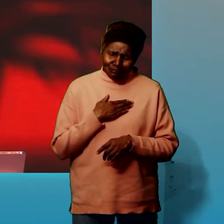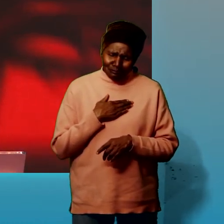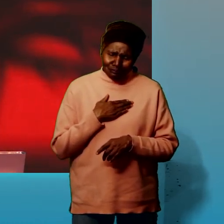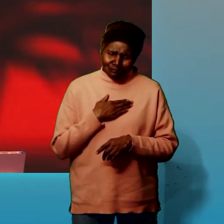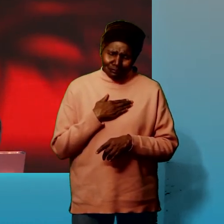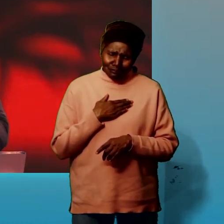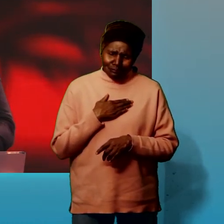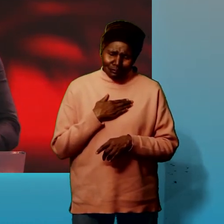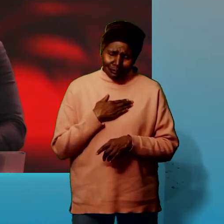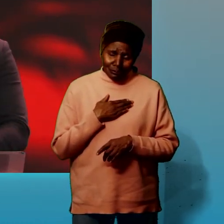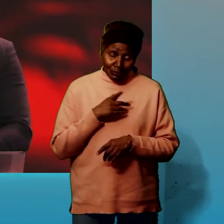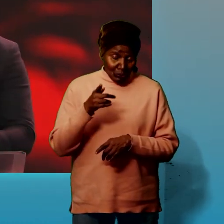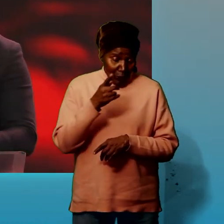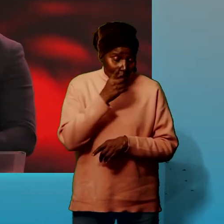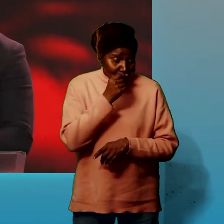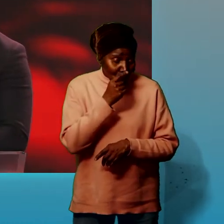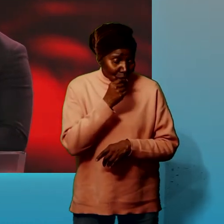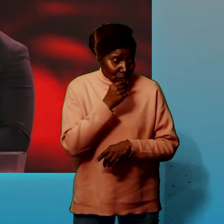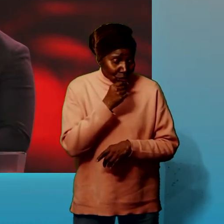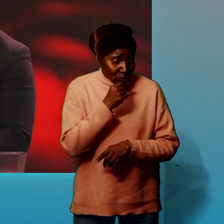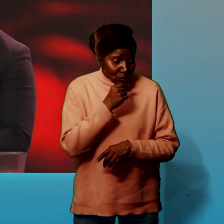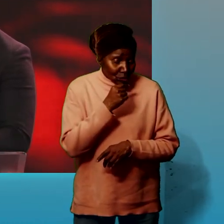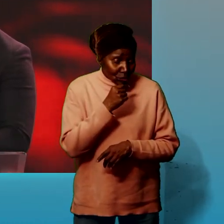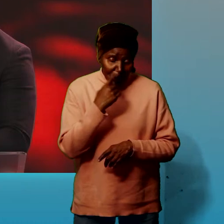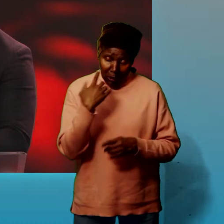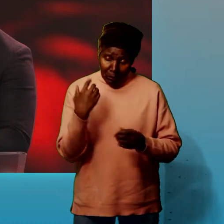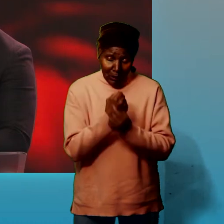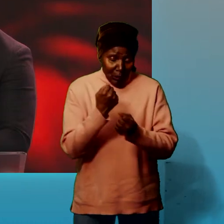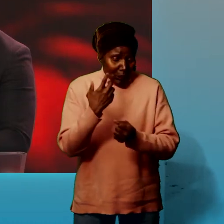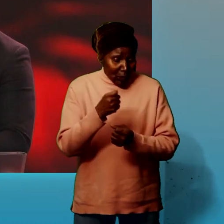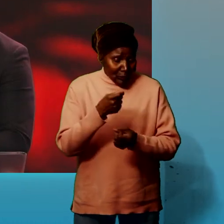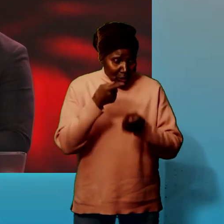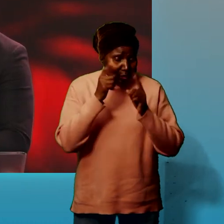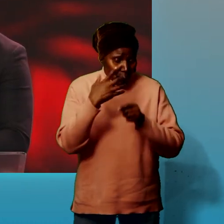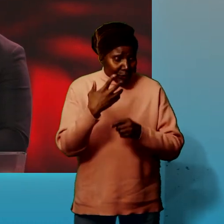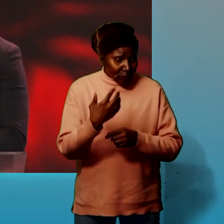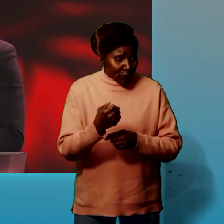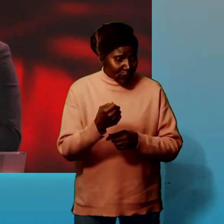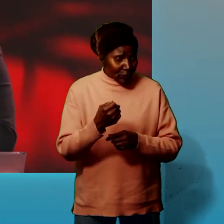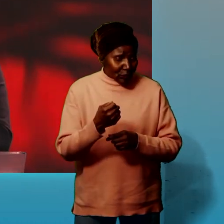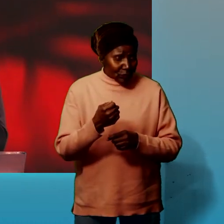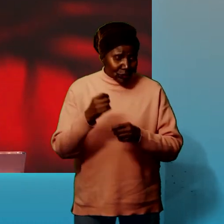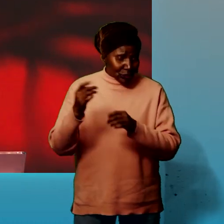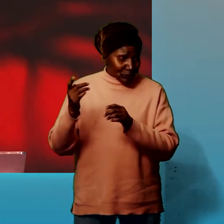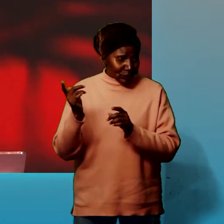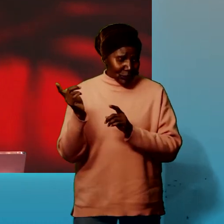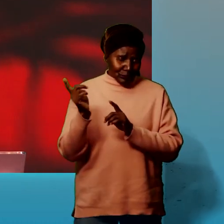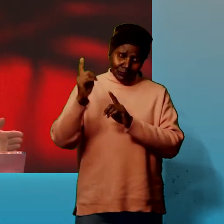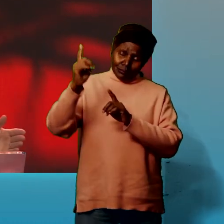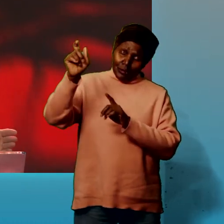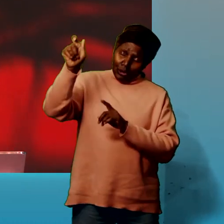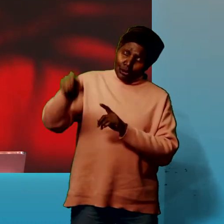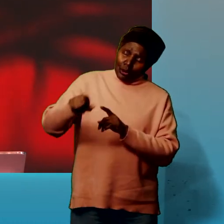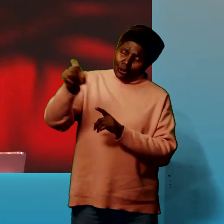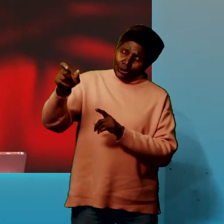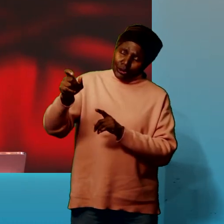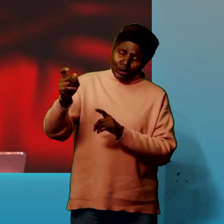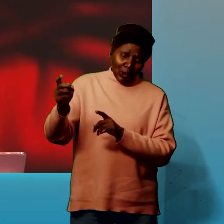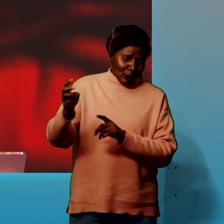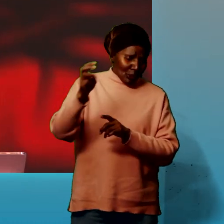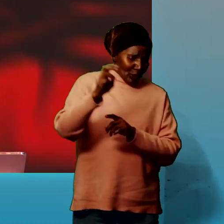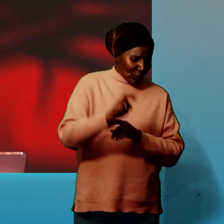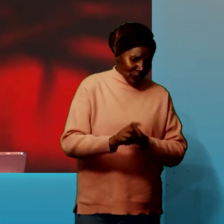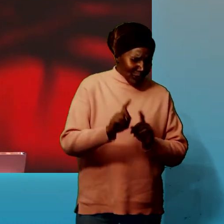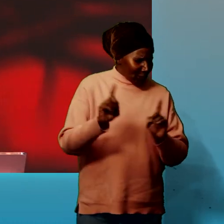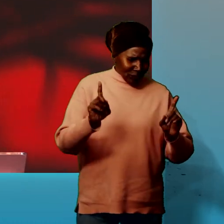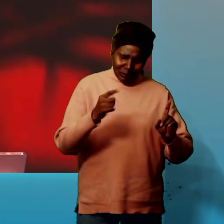authority to take himself down if he wanted to, but he chose not to because he would have voided everything